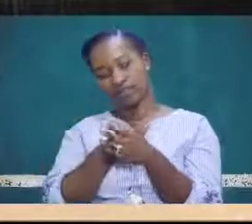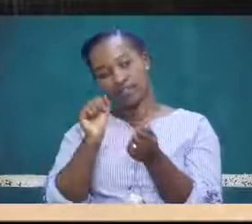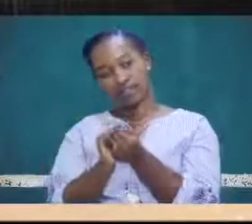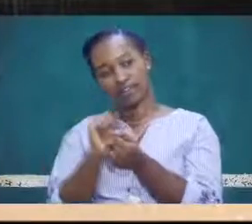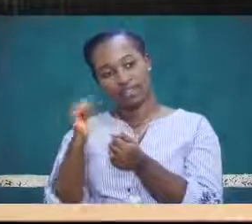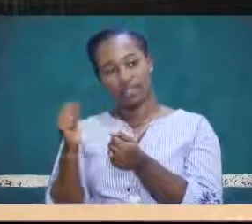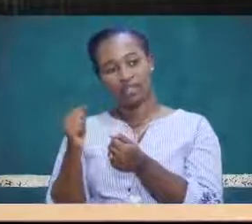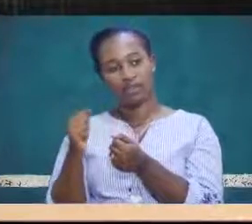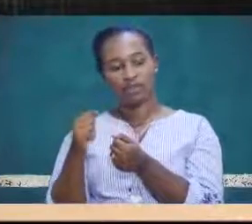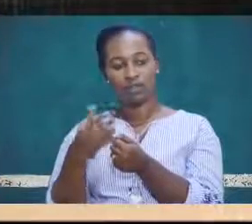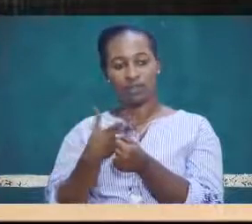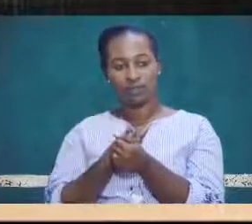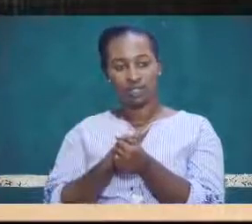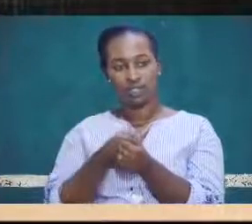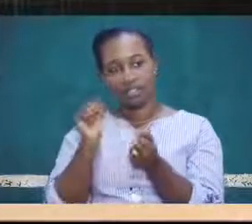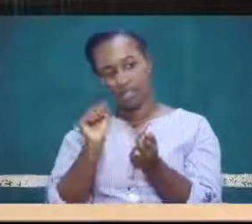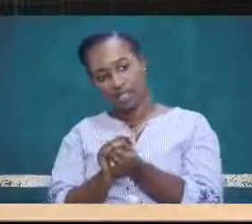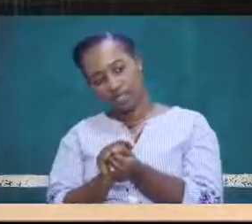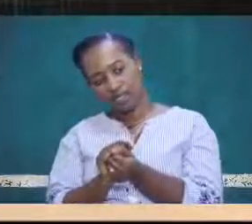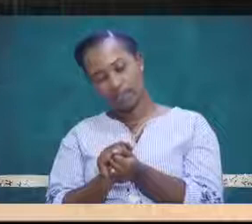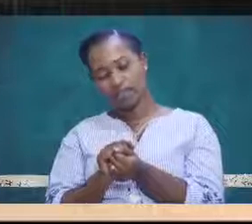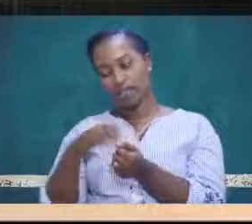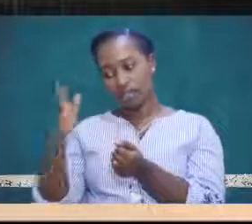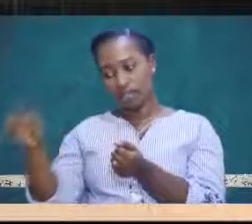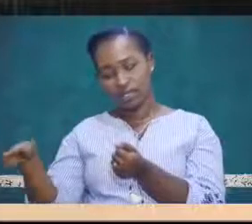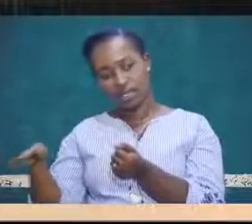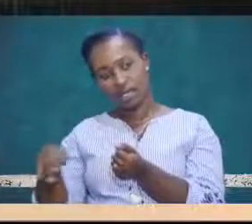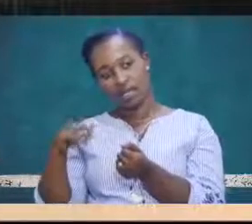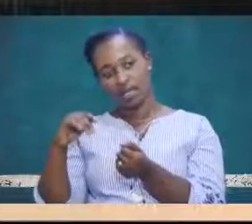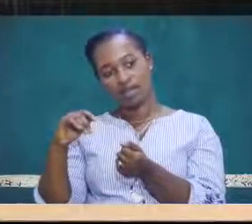can have here 10, we can have